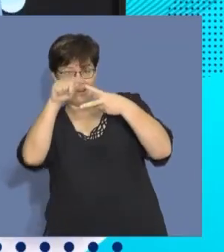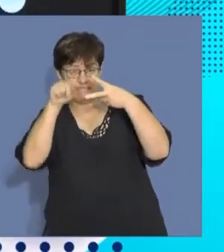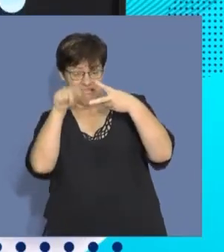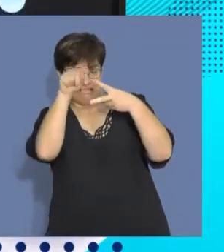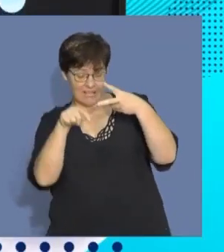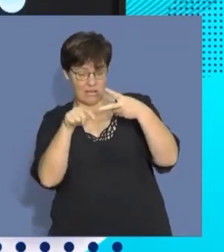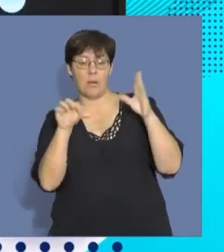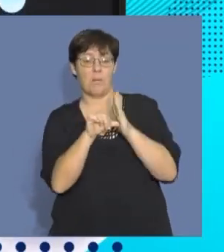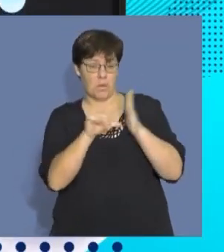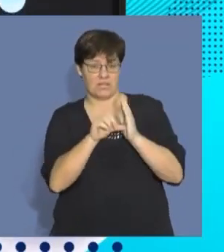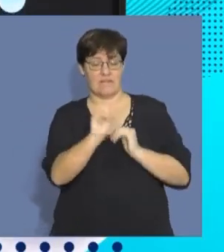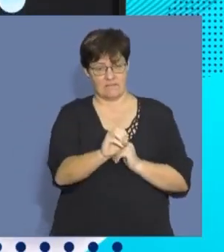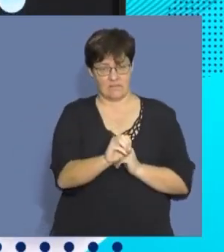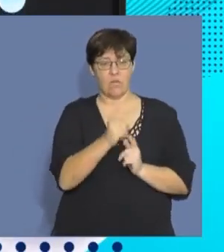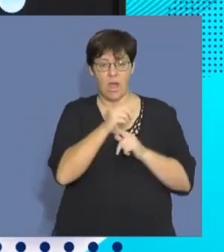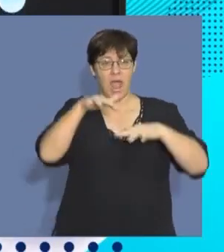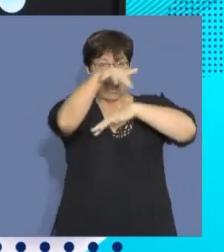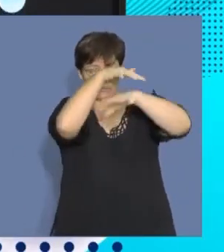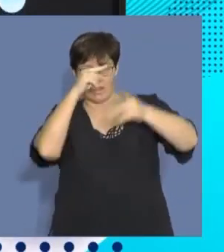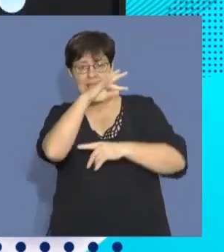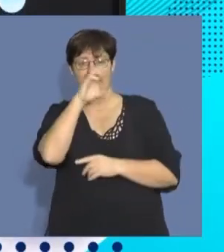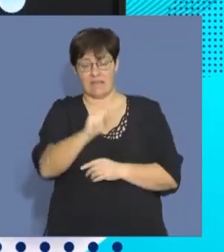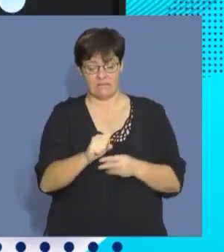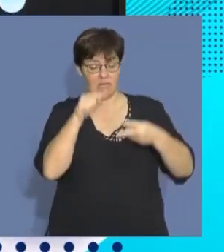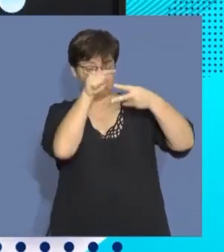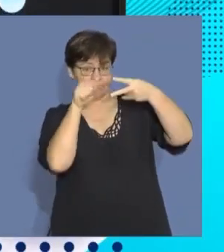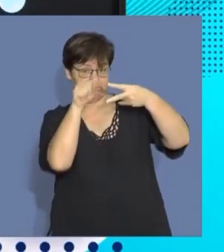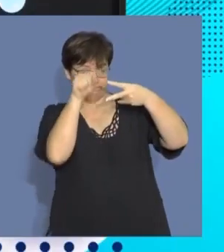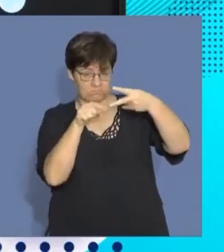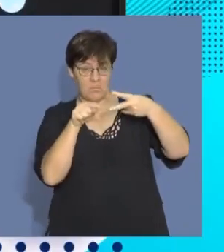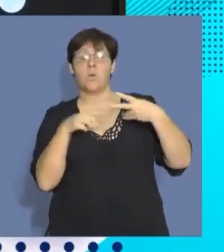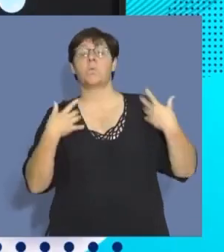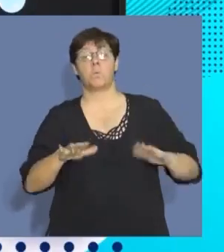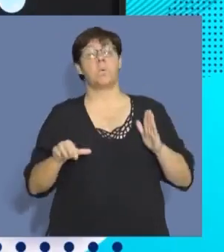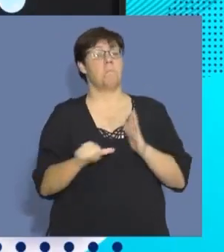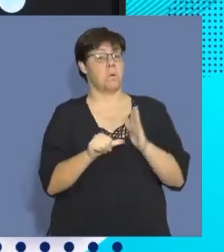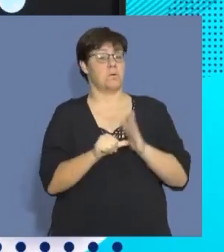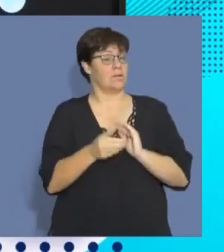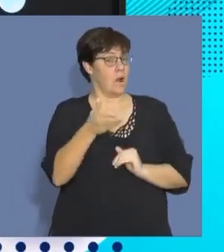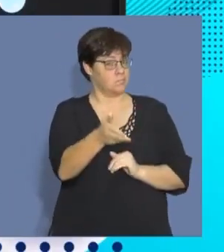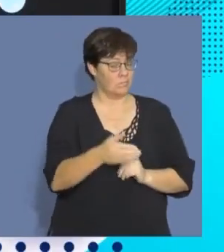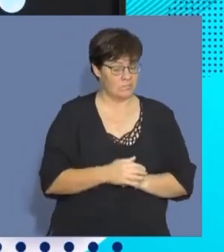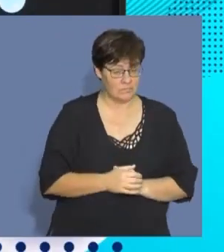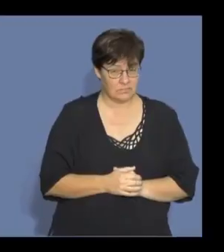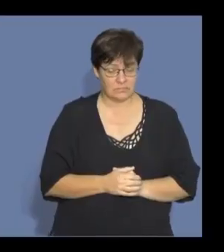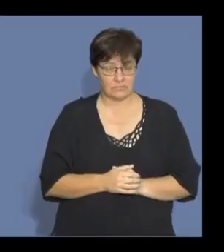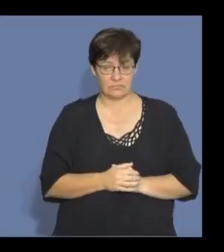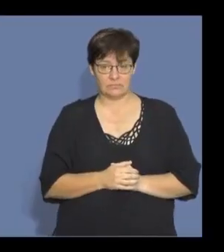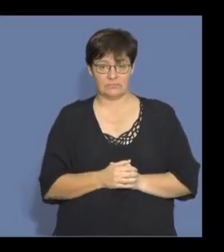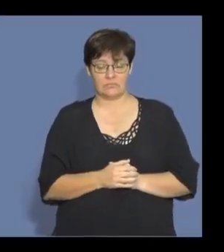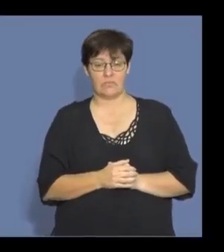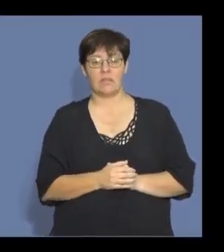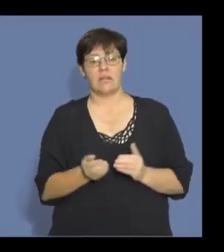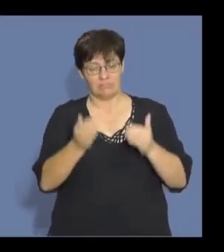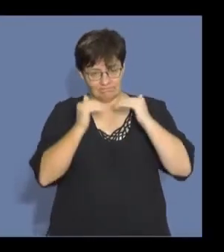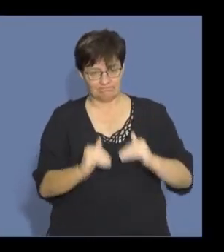atmosphere consists of gases, of which nitrogen and carbon are a significant portion of. And then we'll get straight into the